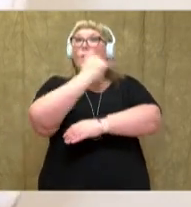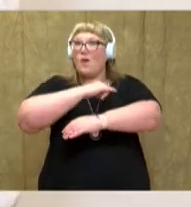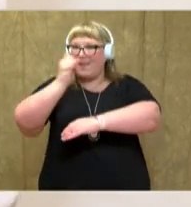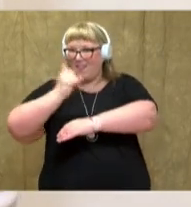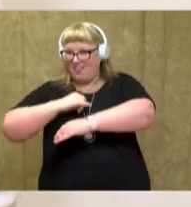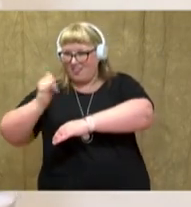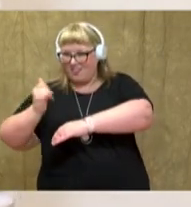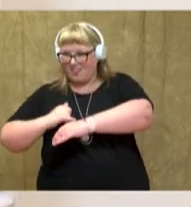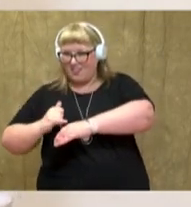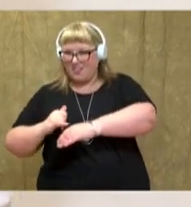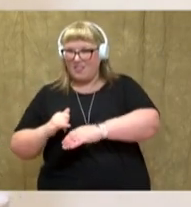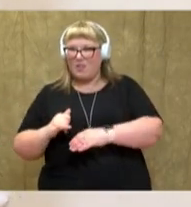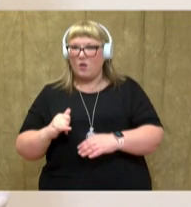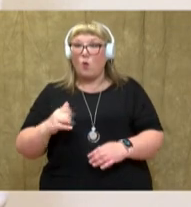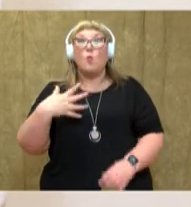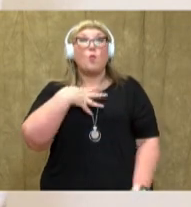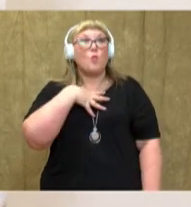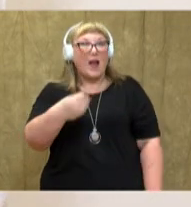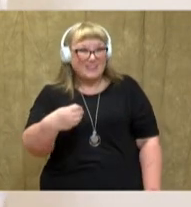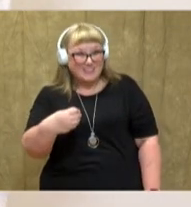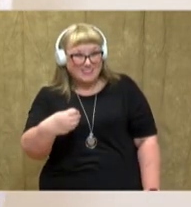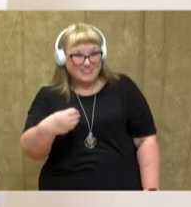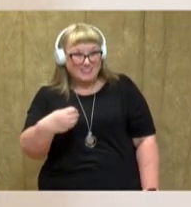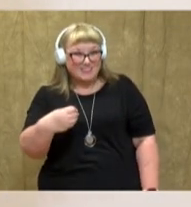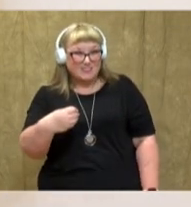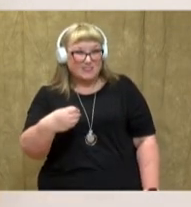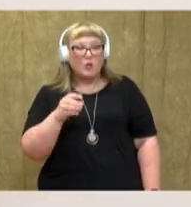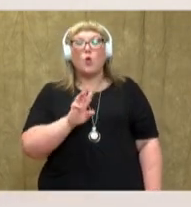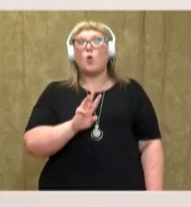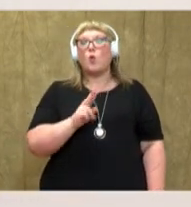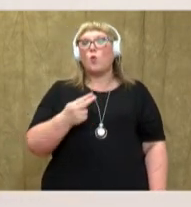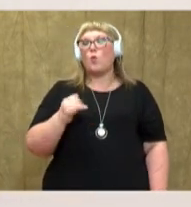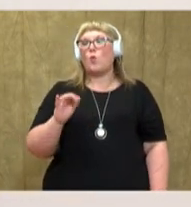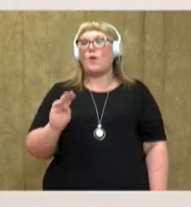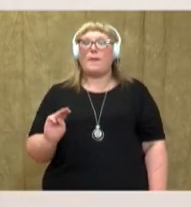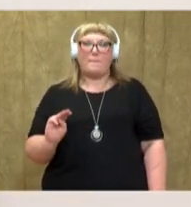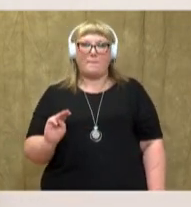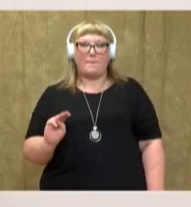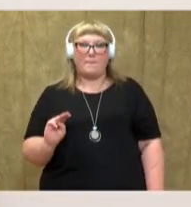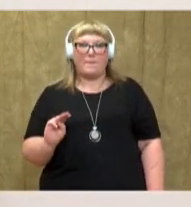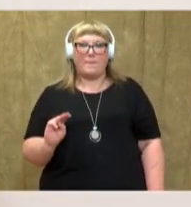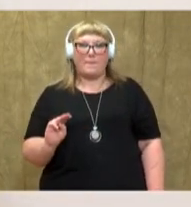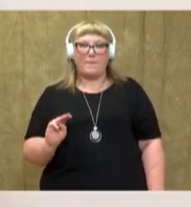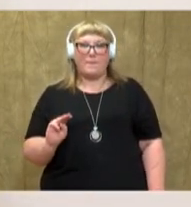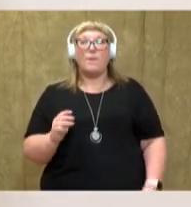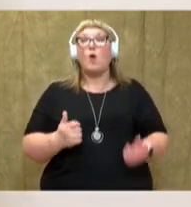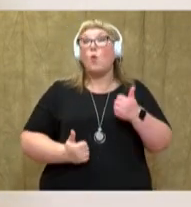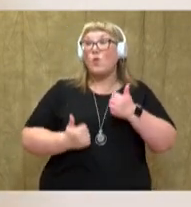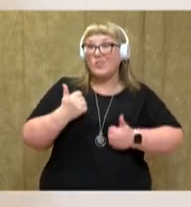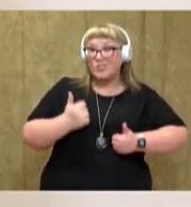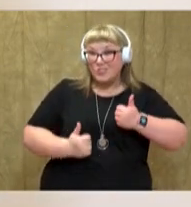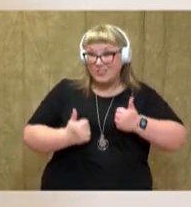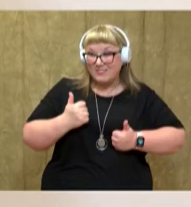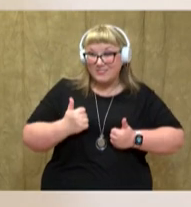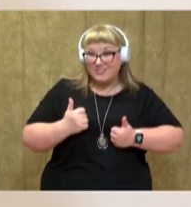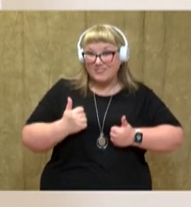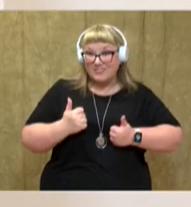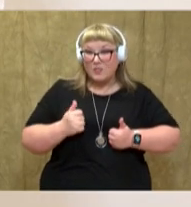Whale. Good job. Repeat. White, good. Whim,